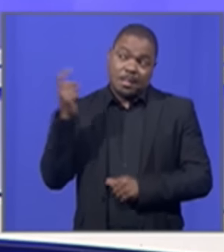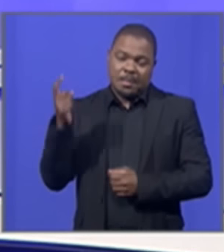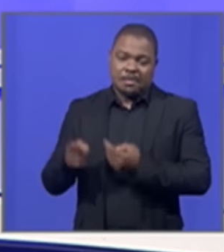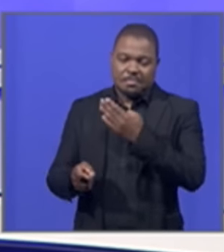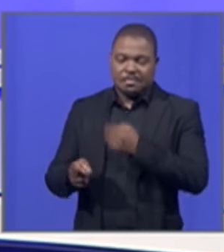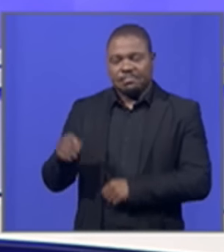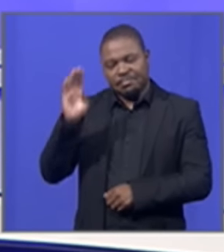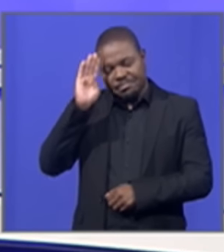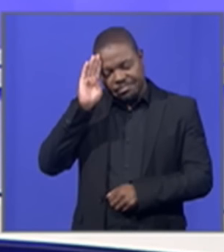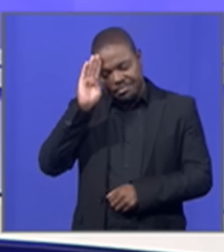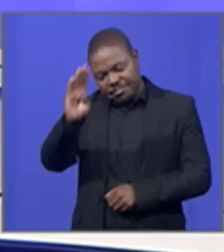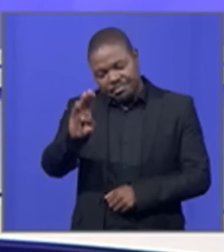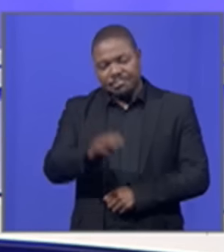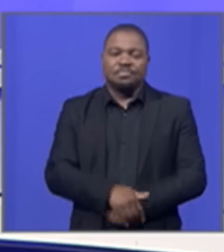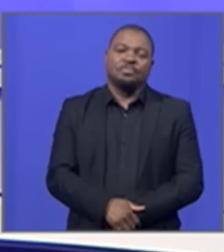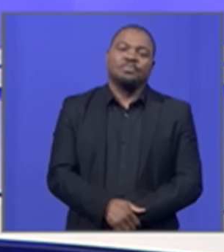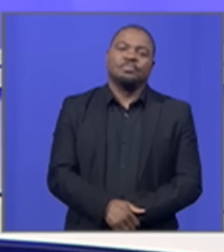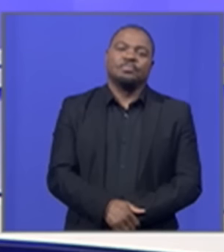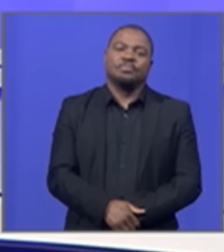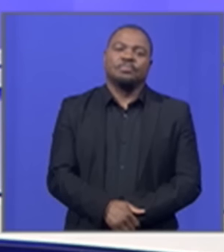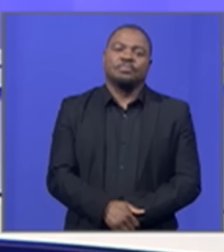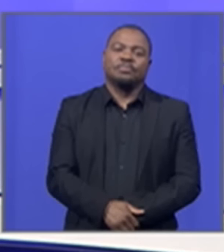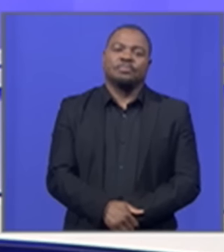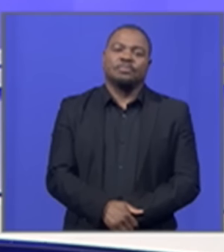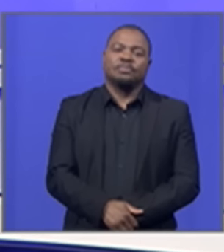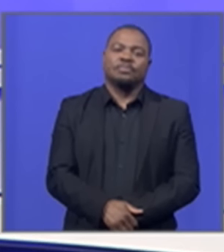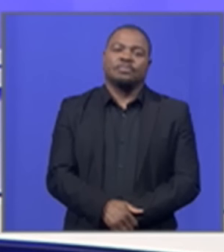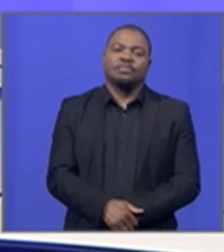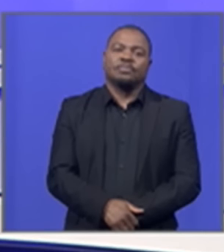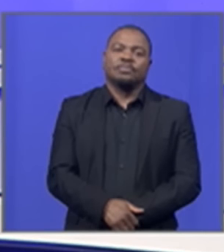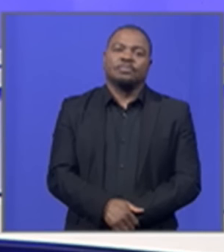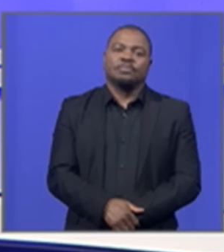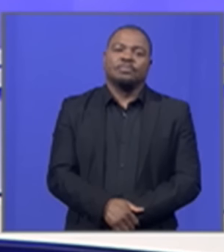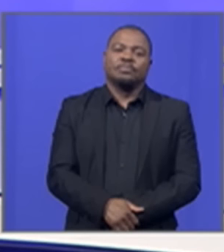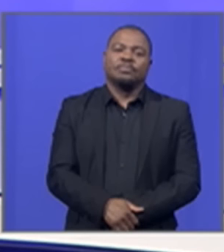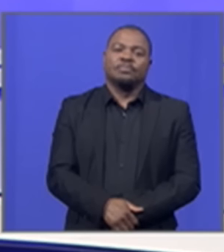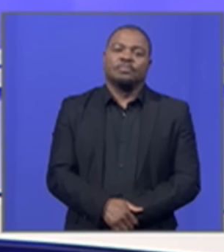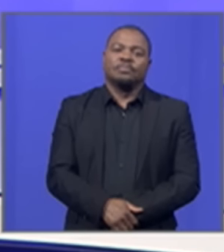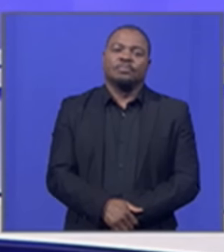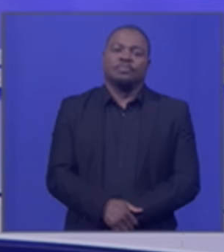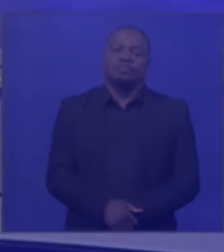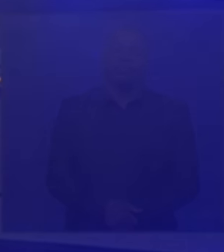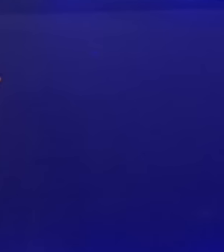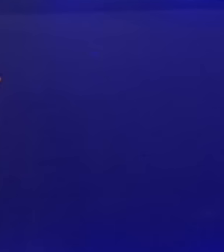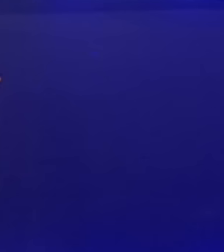boso bešong bošego ke tau go tla re go sa rahlolana gabotse.